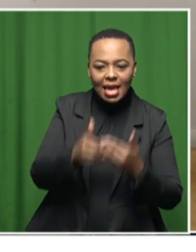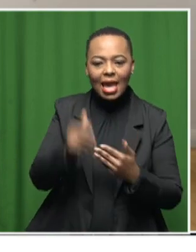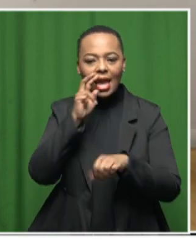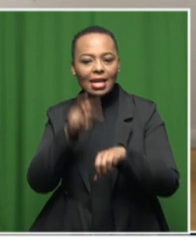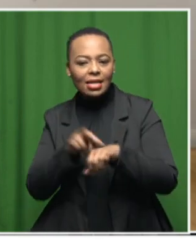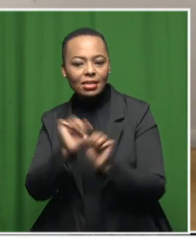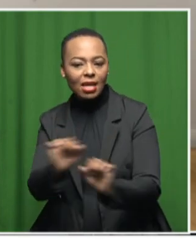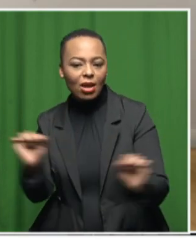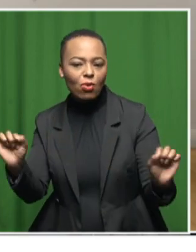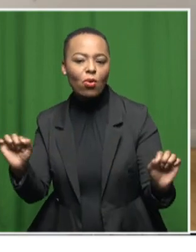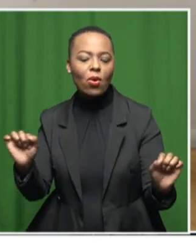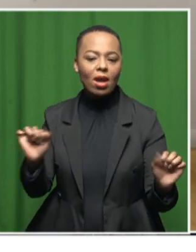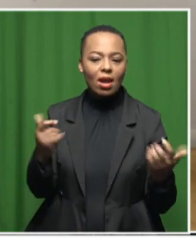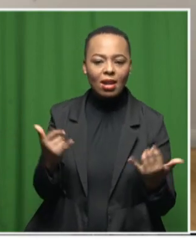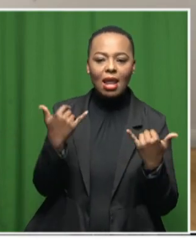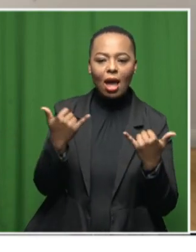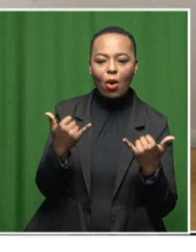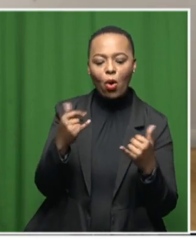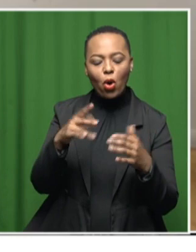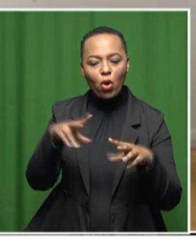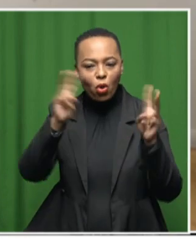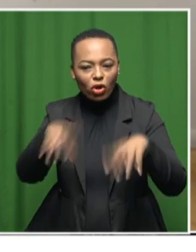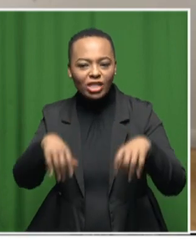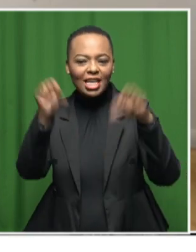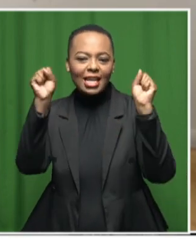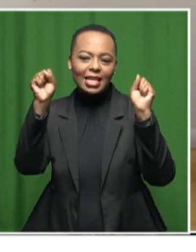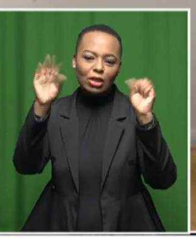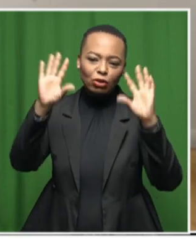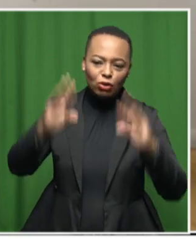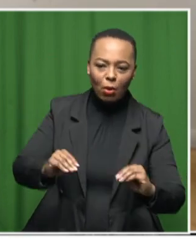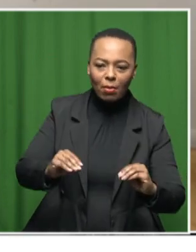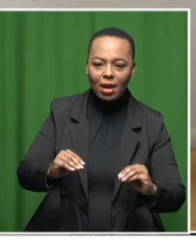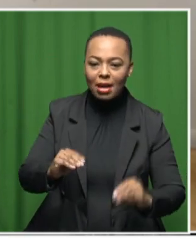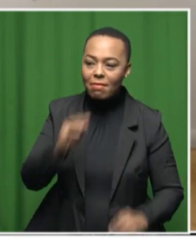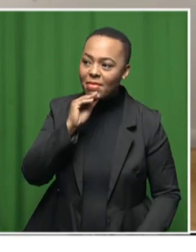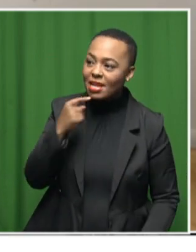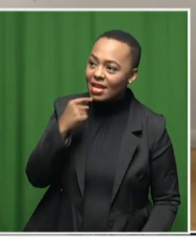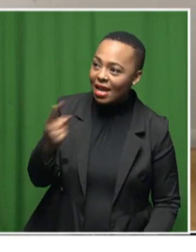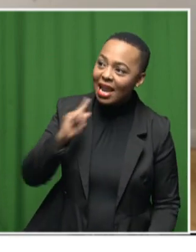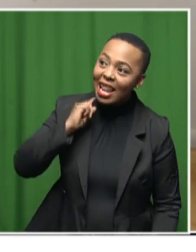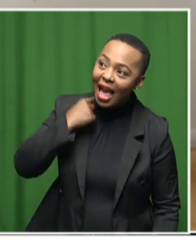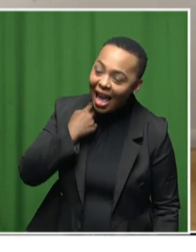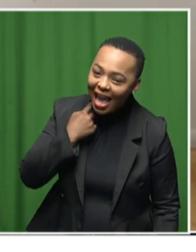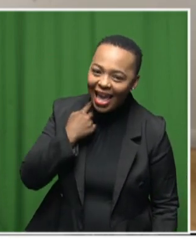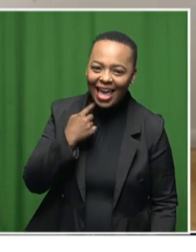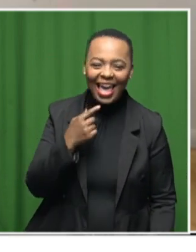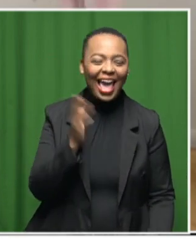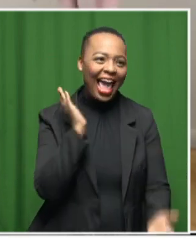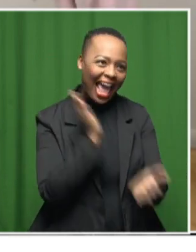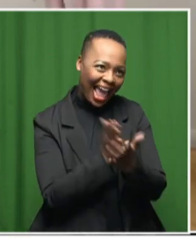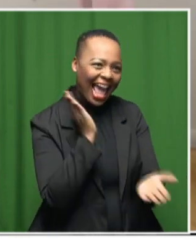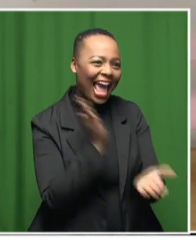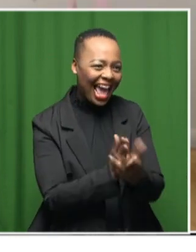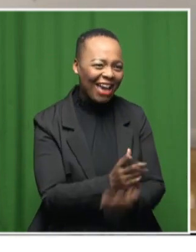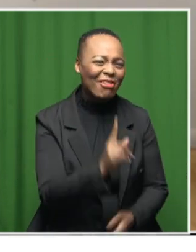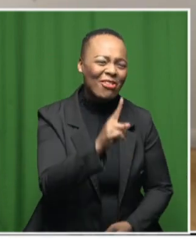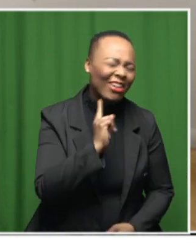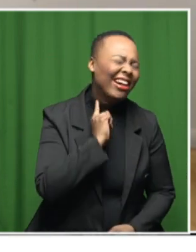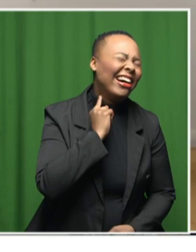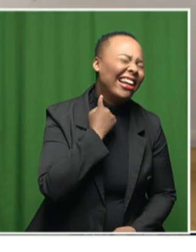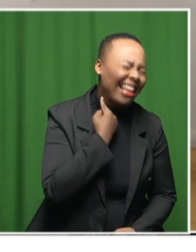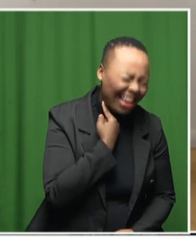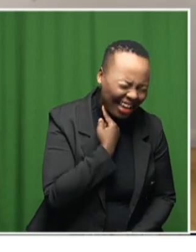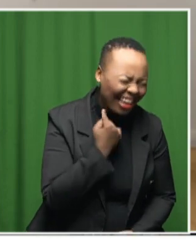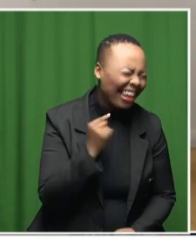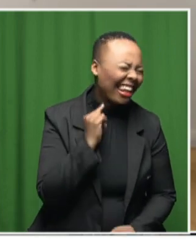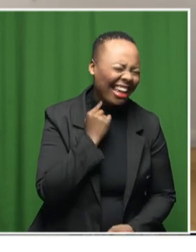know, I will get rid of load shedding and I'll do everything. Am I lying? Oh, for sure. You have done so many tells